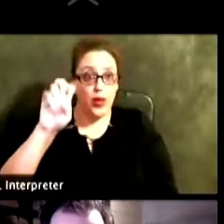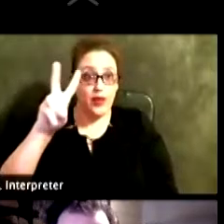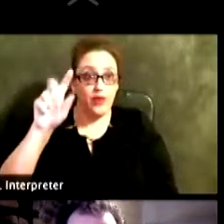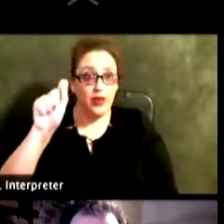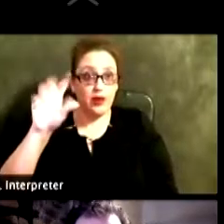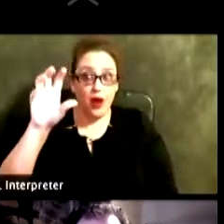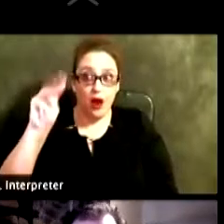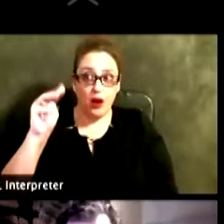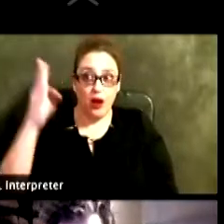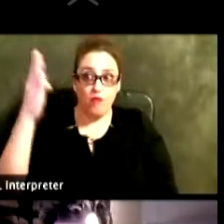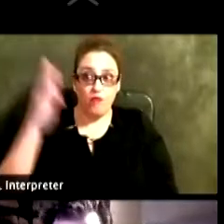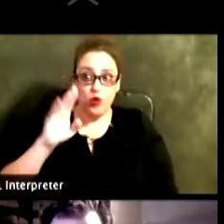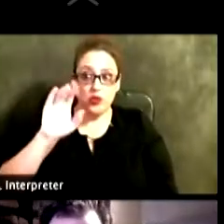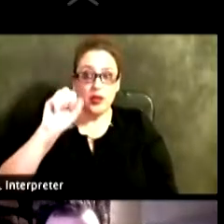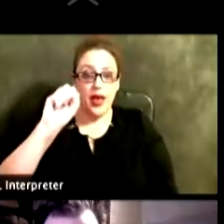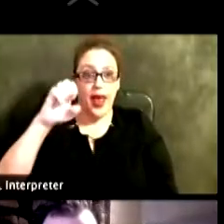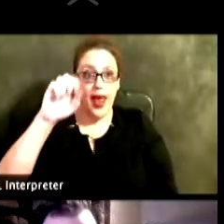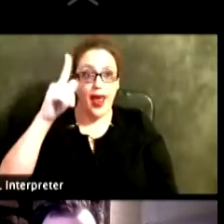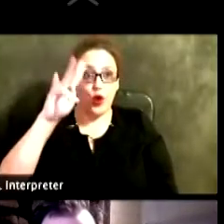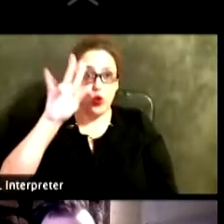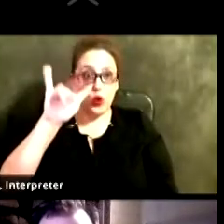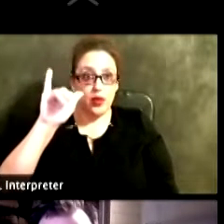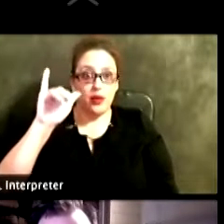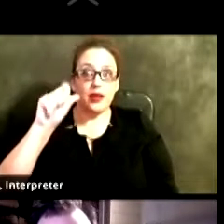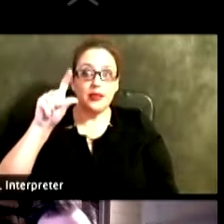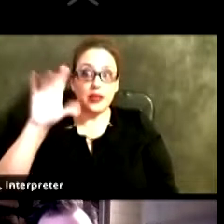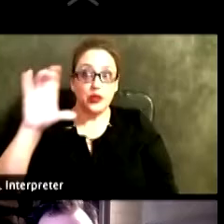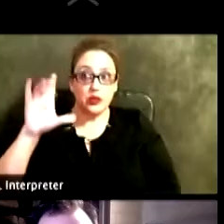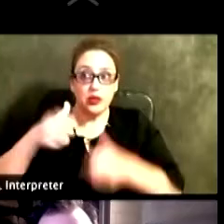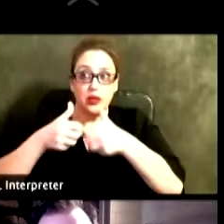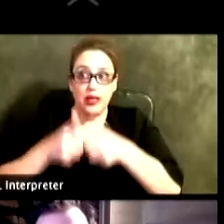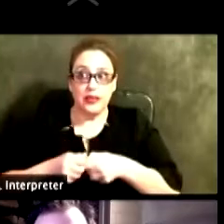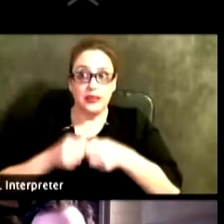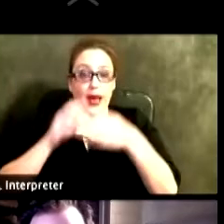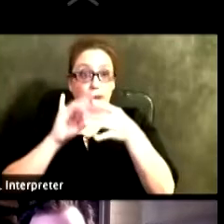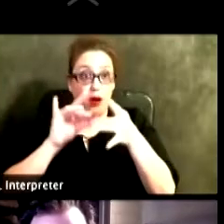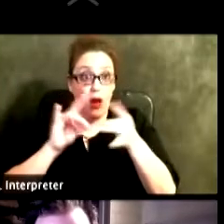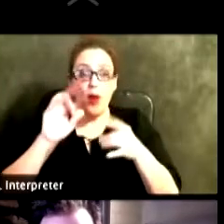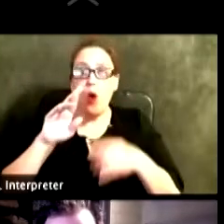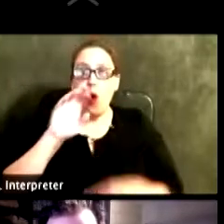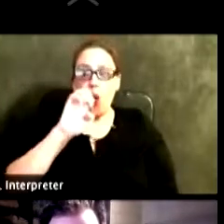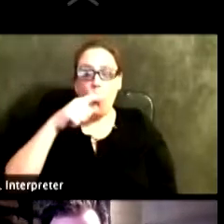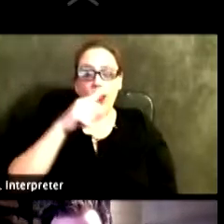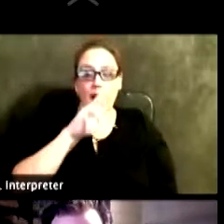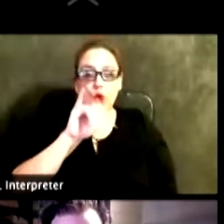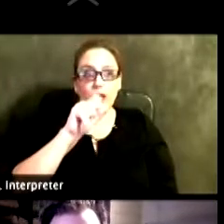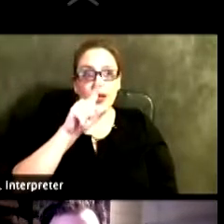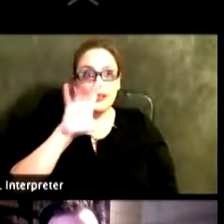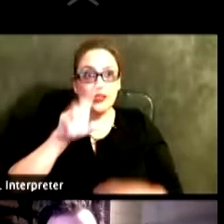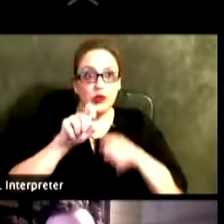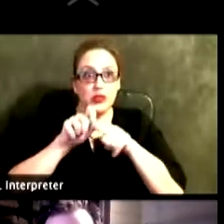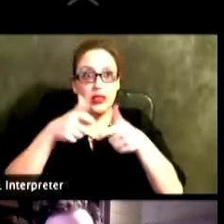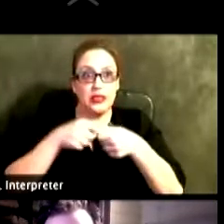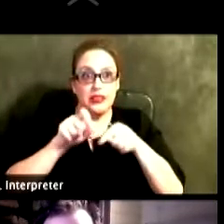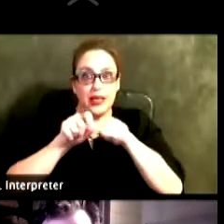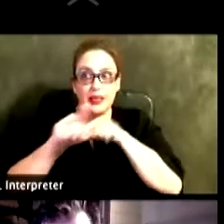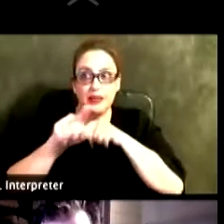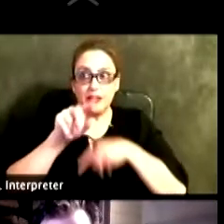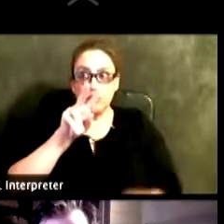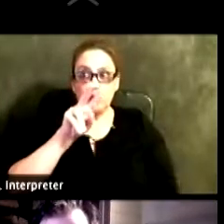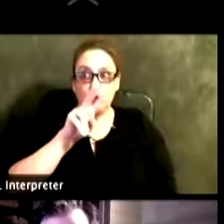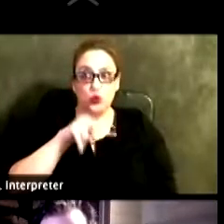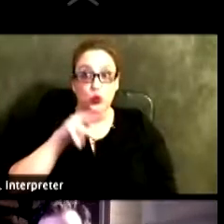pollev.com/EQUITYSLC and type in a comment, or if you've already texted EQUITYSLC to the phone number 22333, then you can place